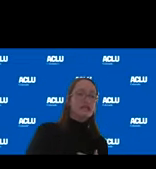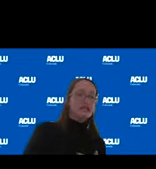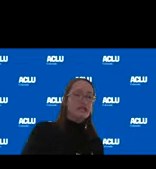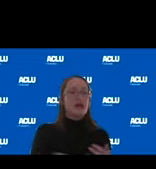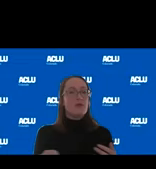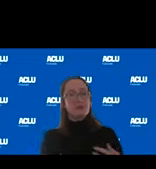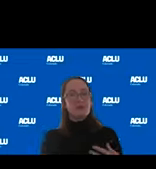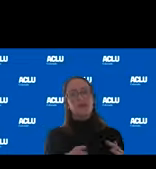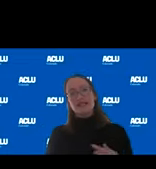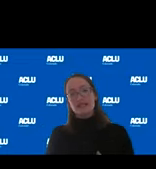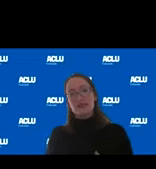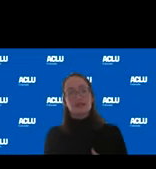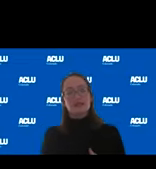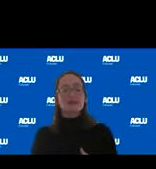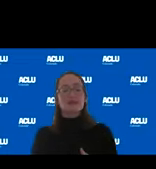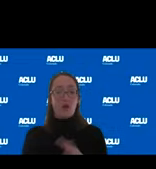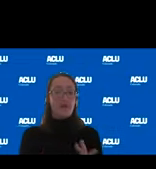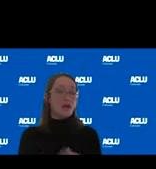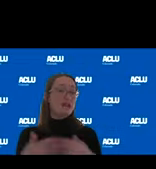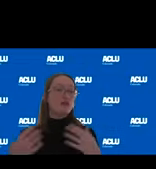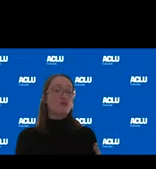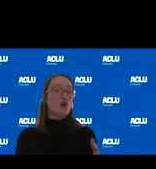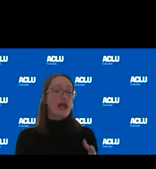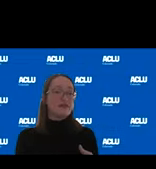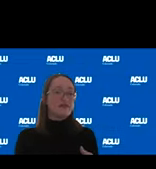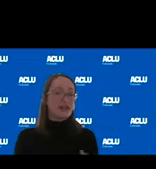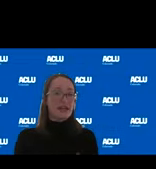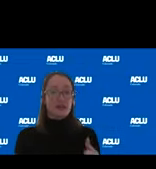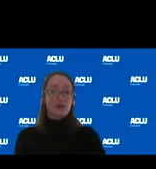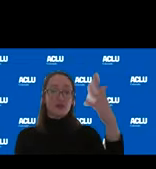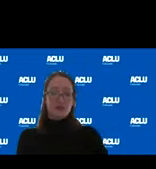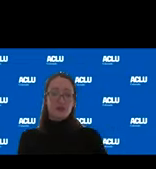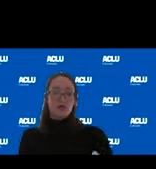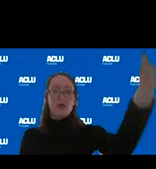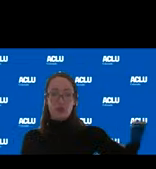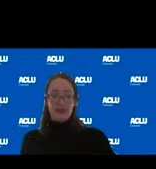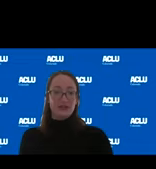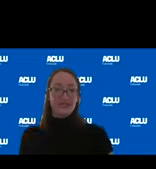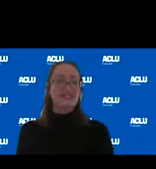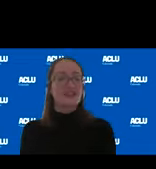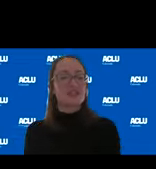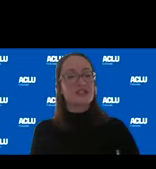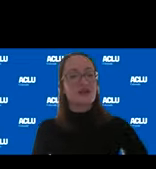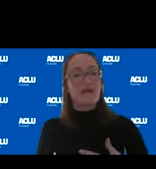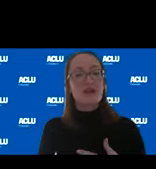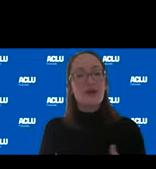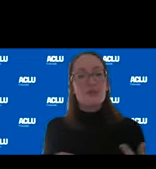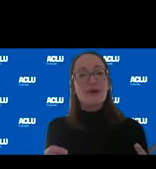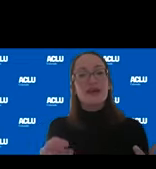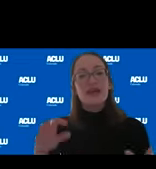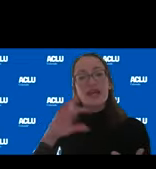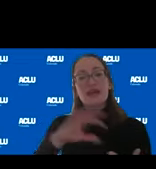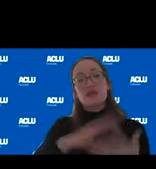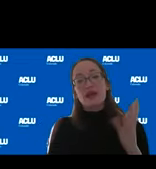utility bills, bank statements, whatever. And if you don't have that, not whatever, read the list and I'll send it around.